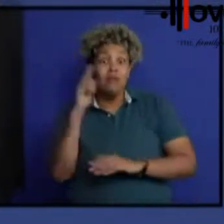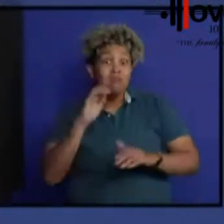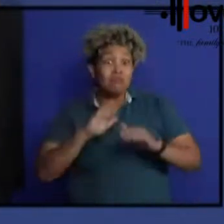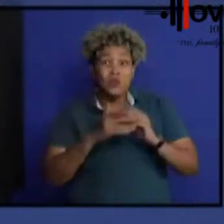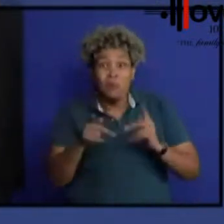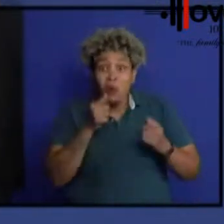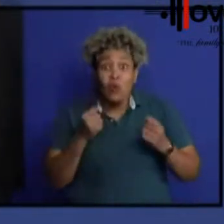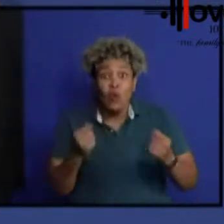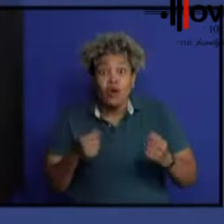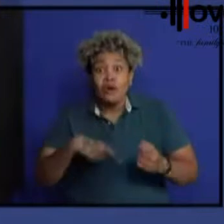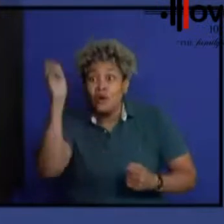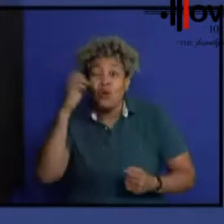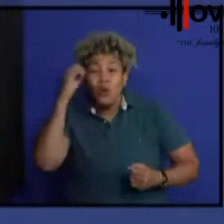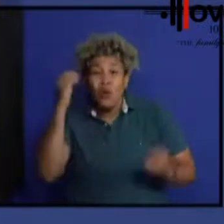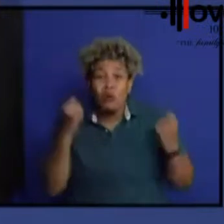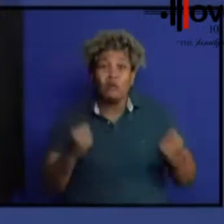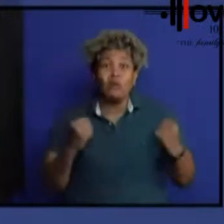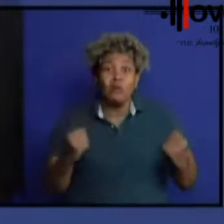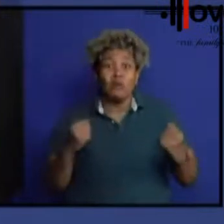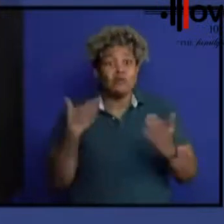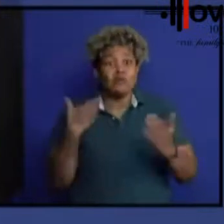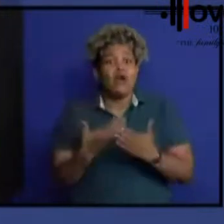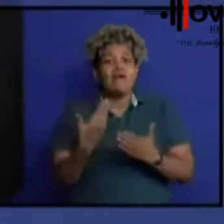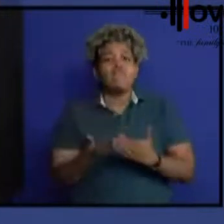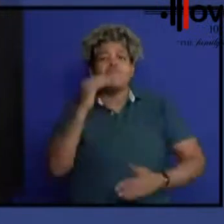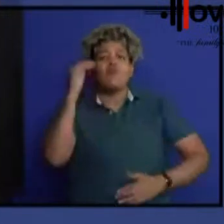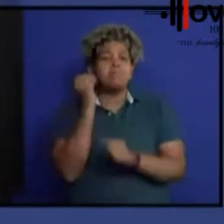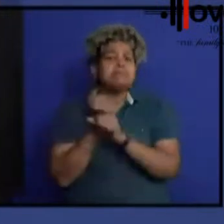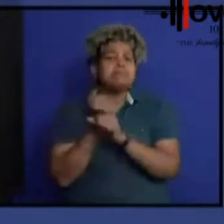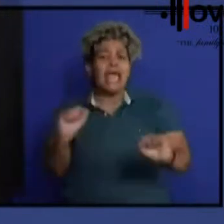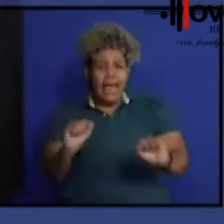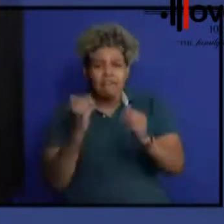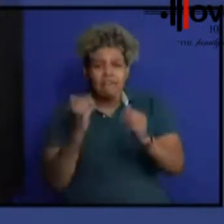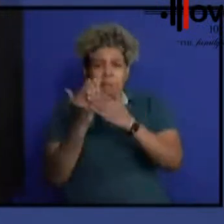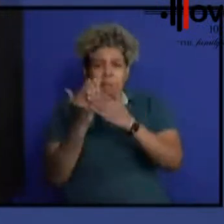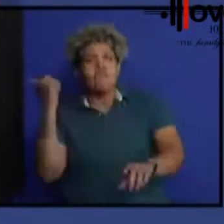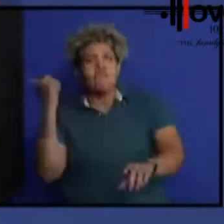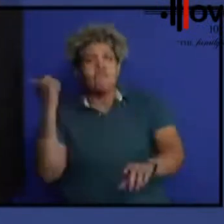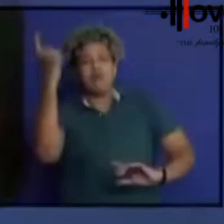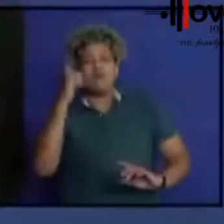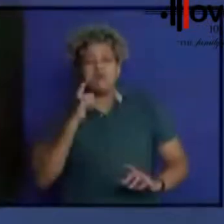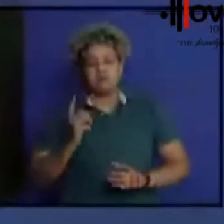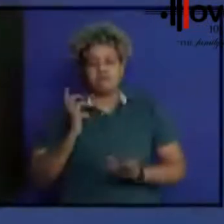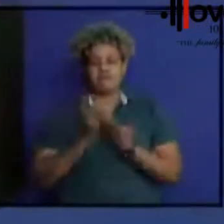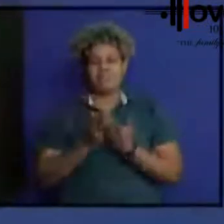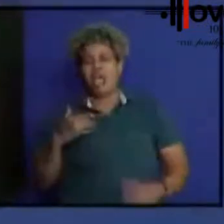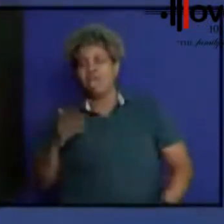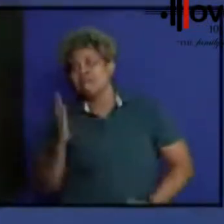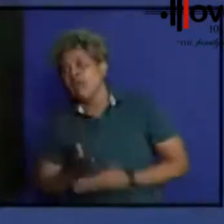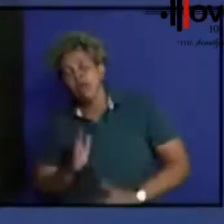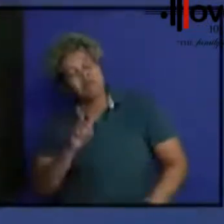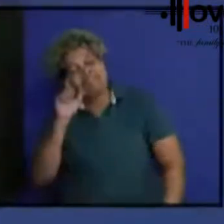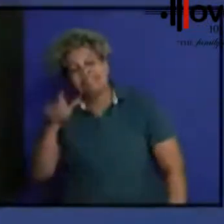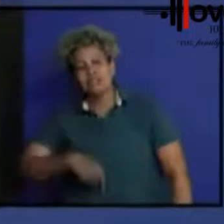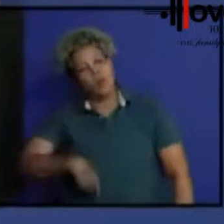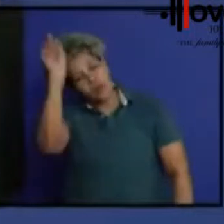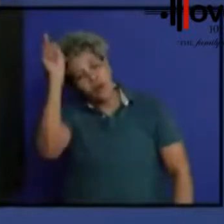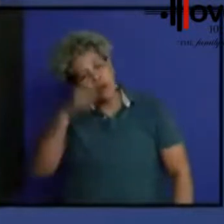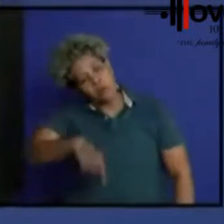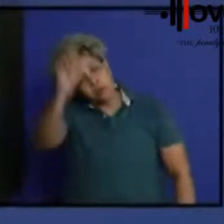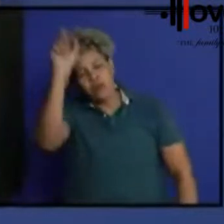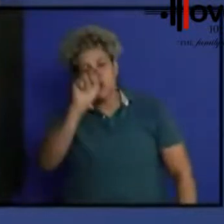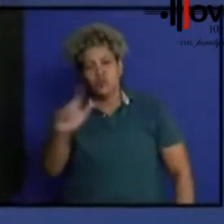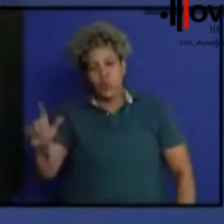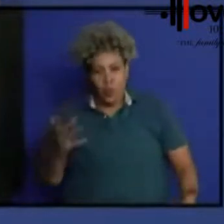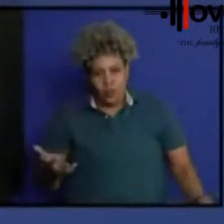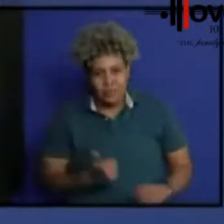road are able to get home safely and conveniently. The details of the various